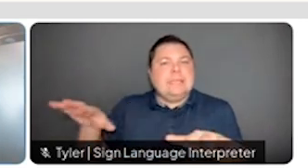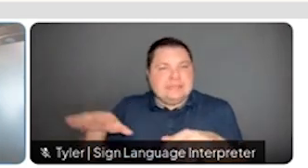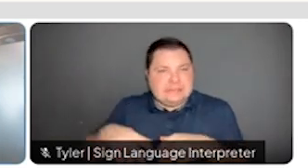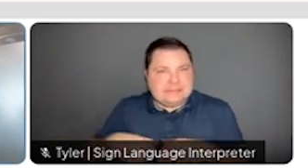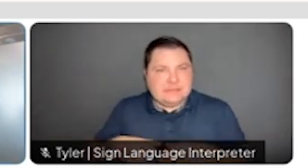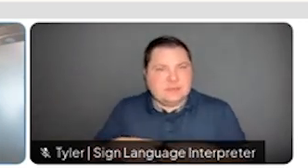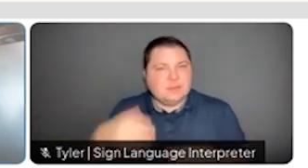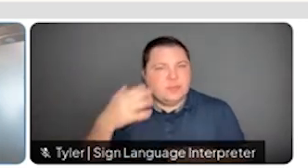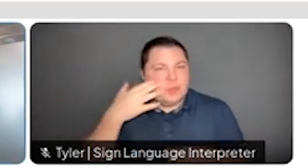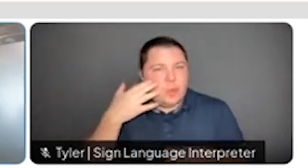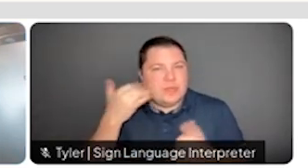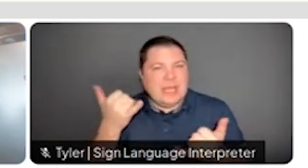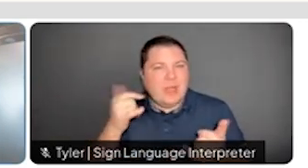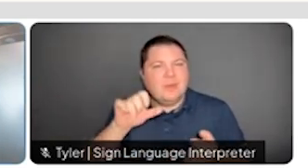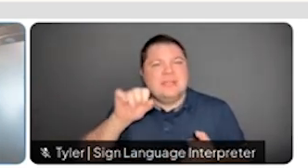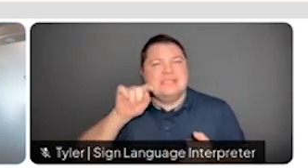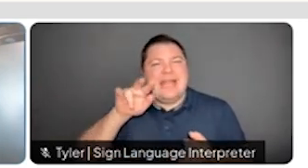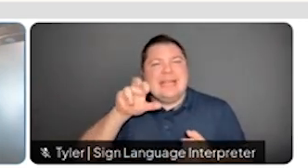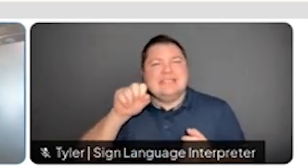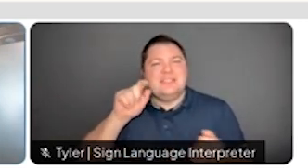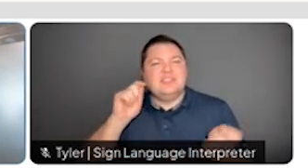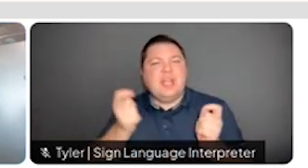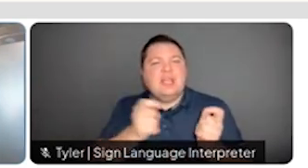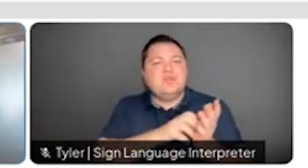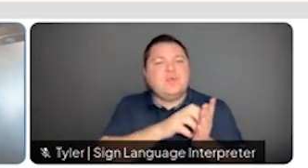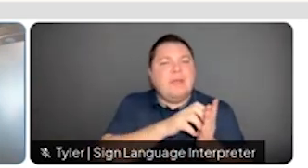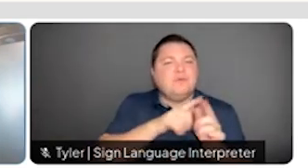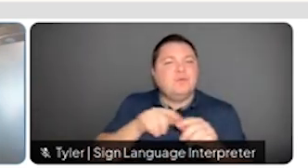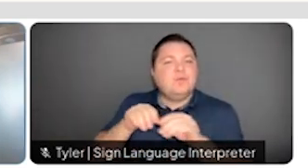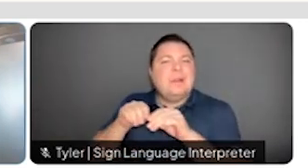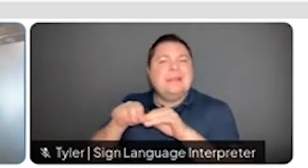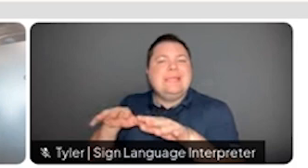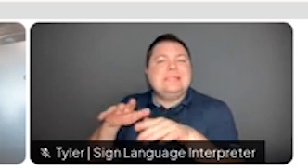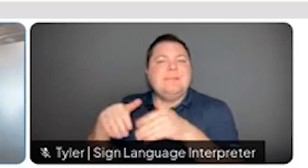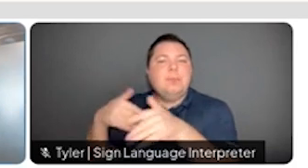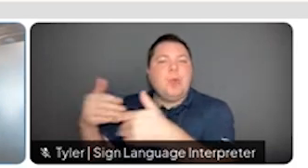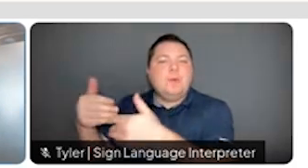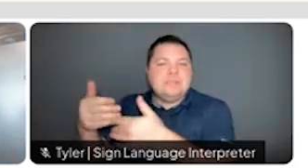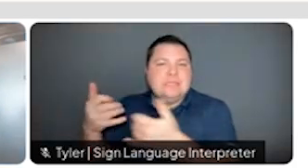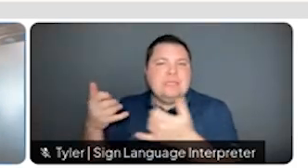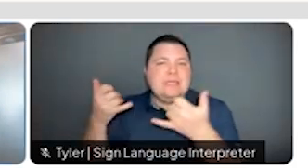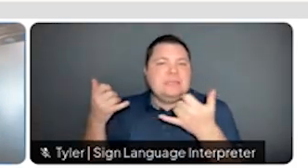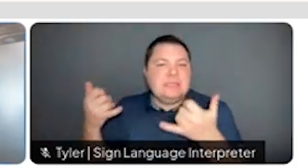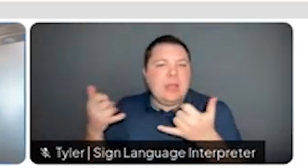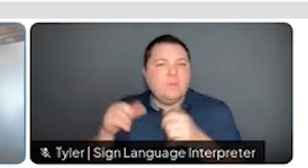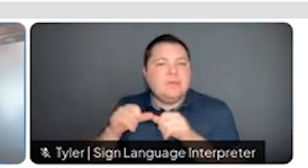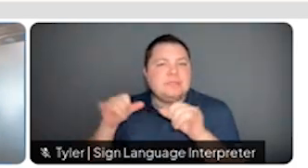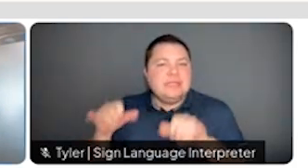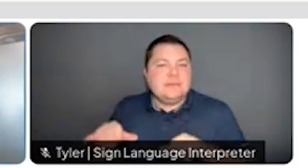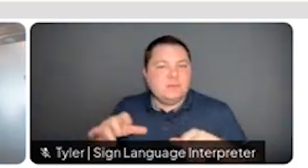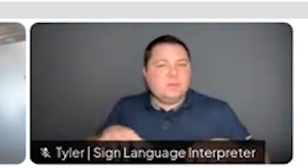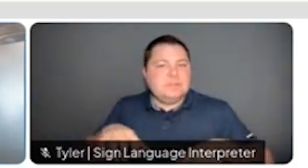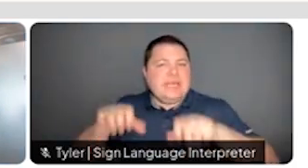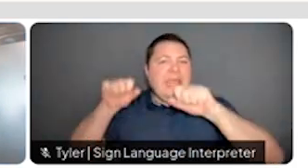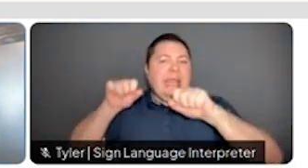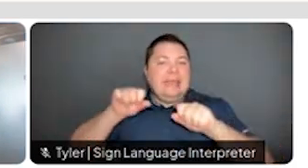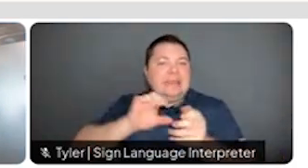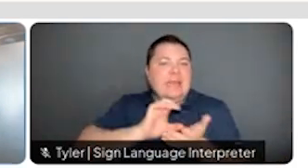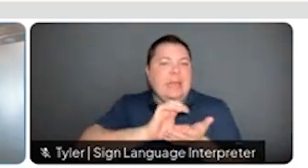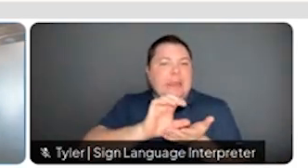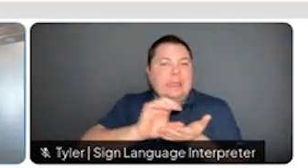that the status changes from draft to release in progress. And this is a point at which the system now takes your allocations